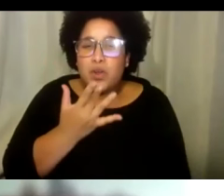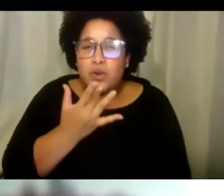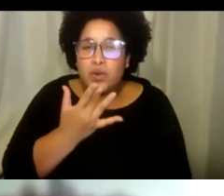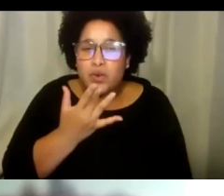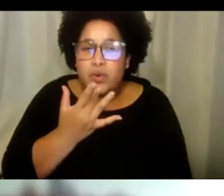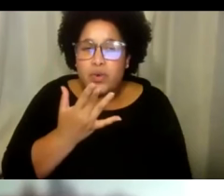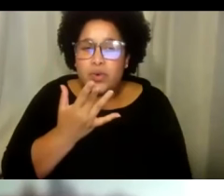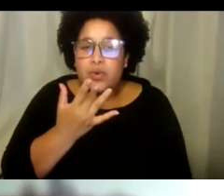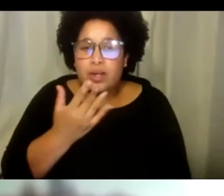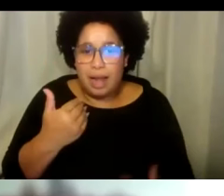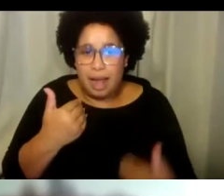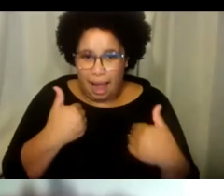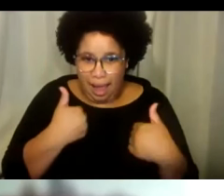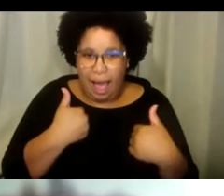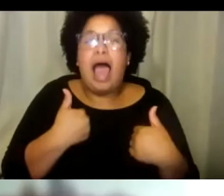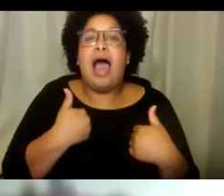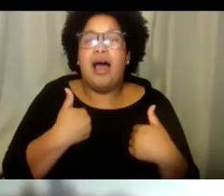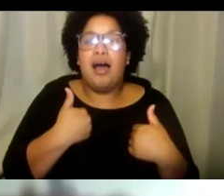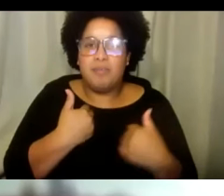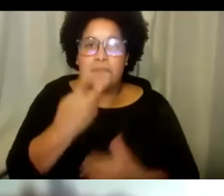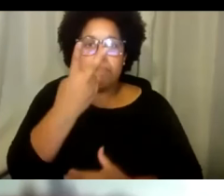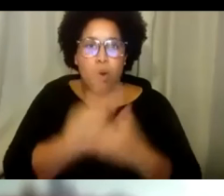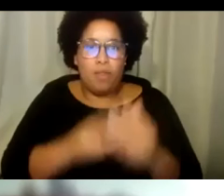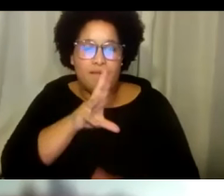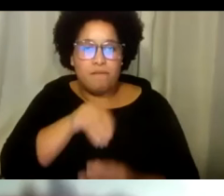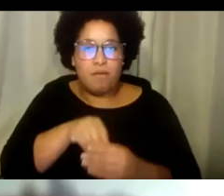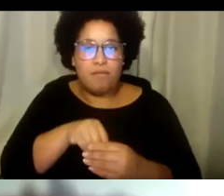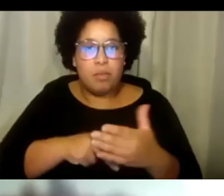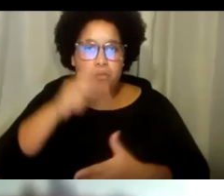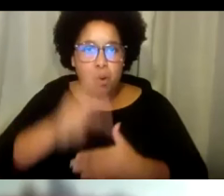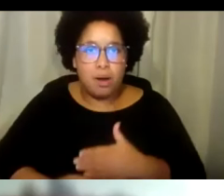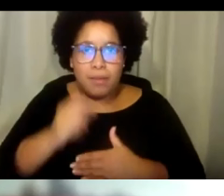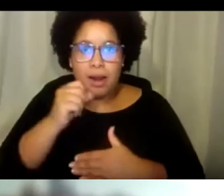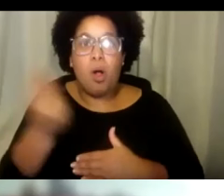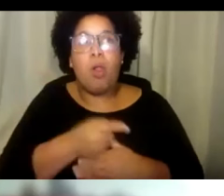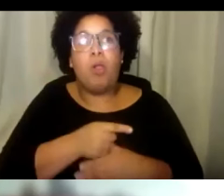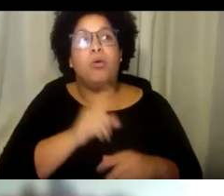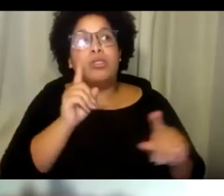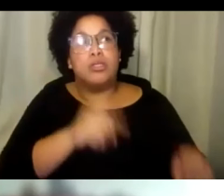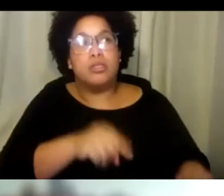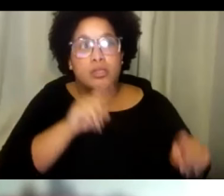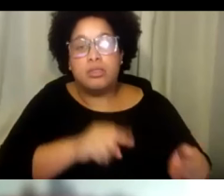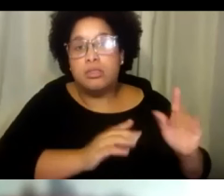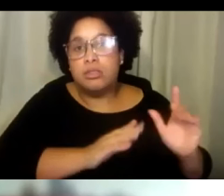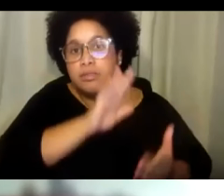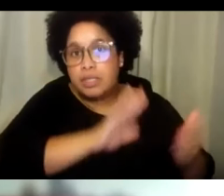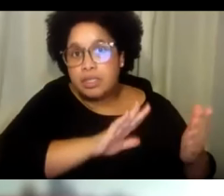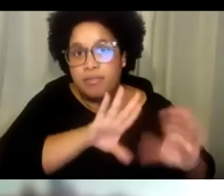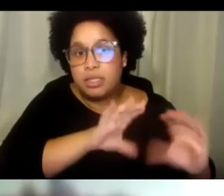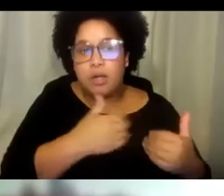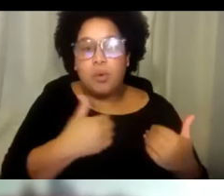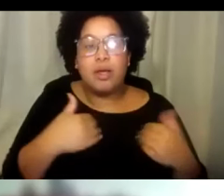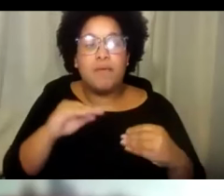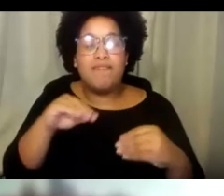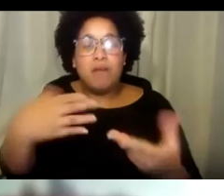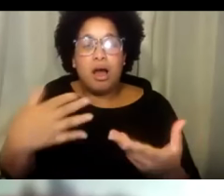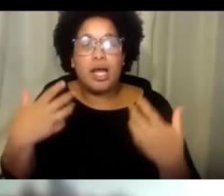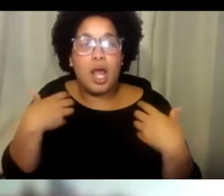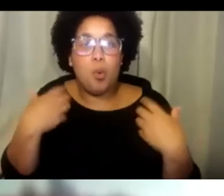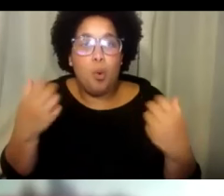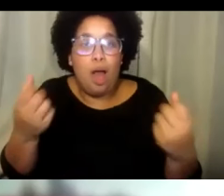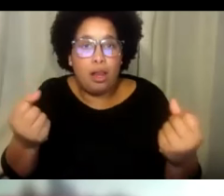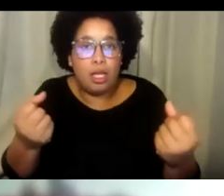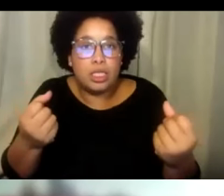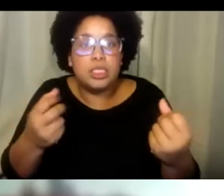prefer to have a hybrid program. They don't always want to be on site. We provide a wellness program, which